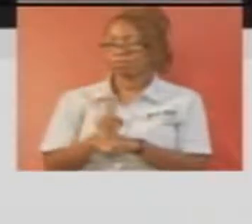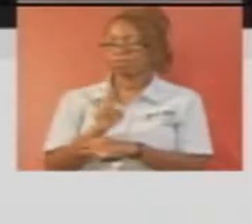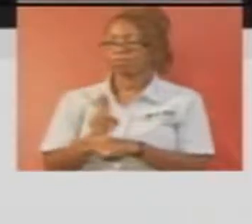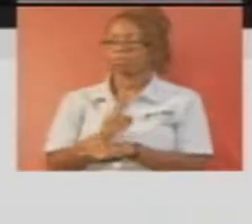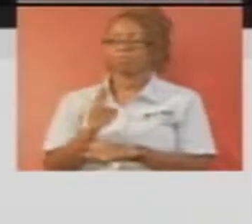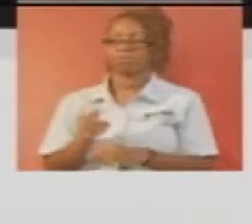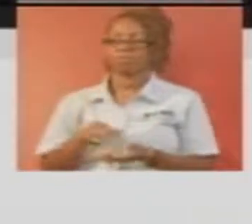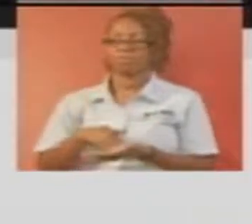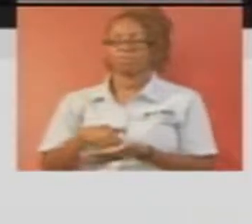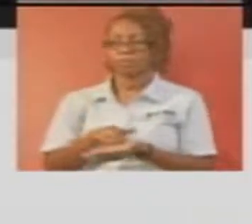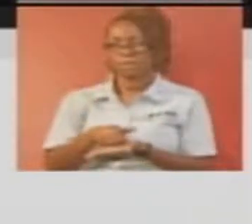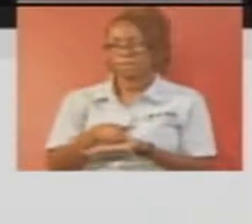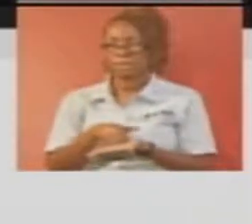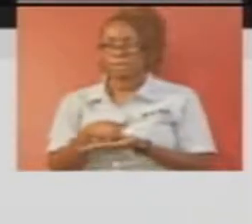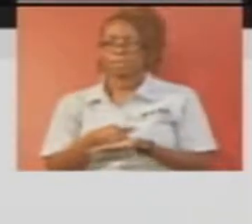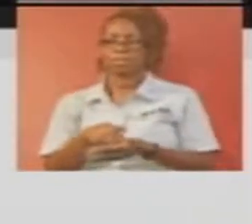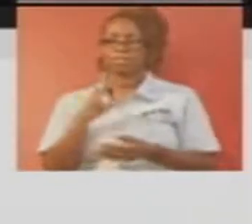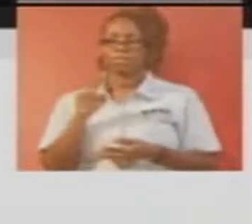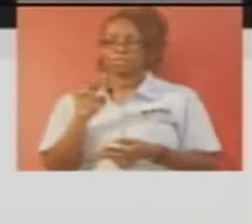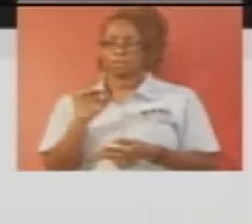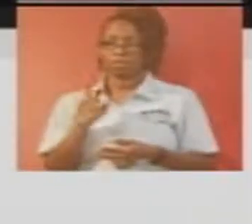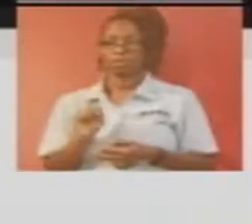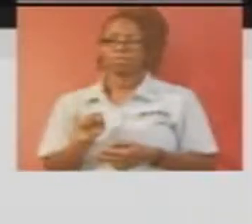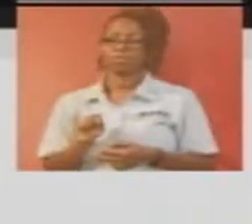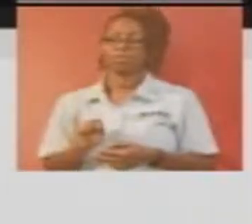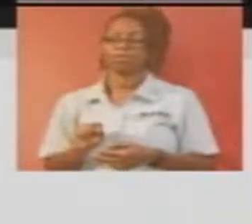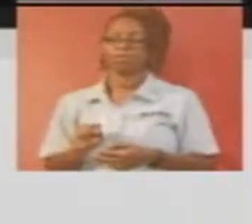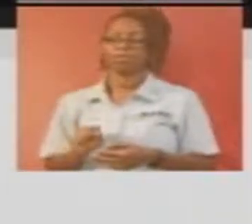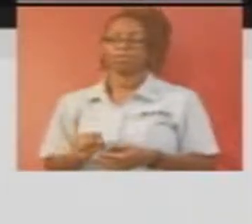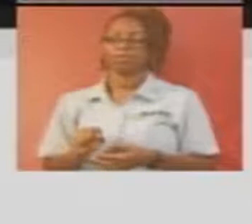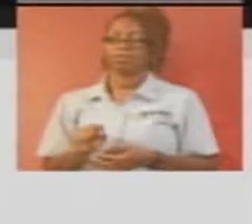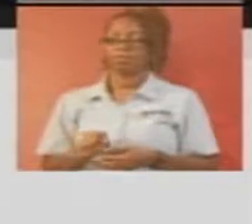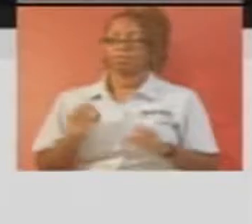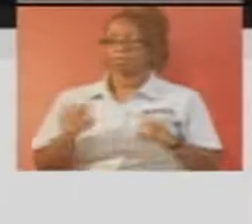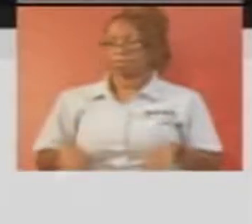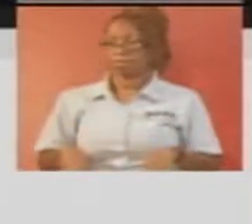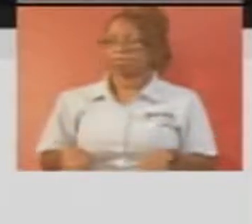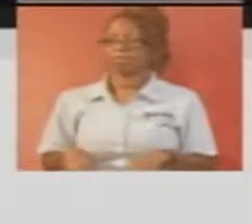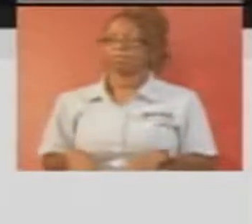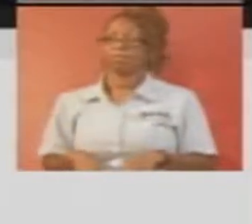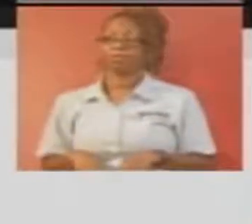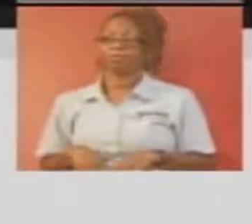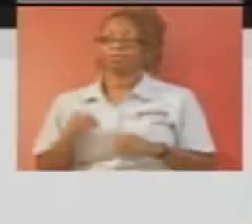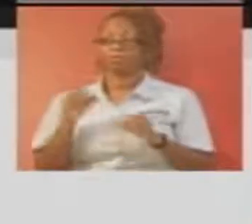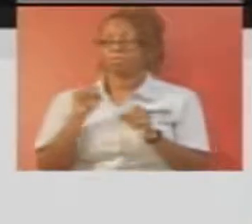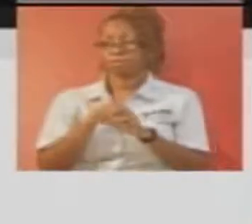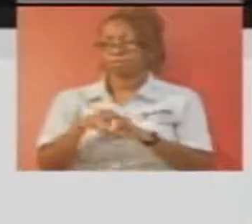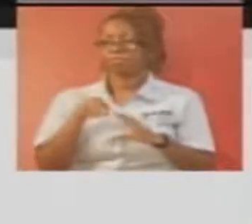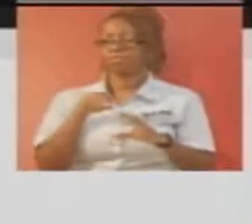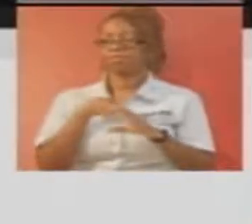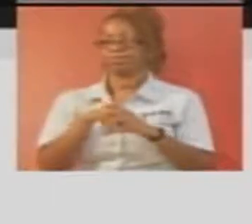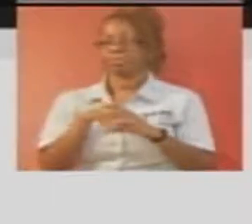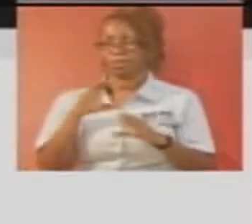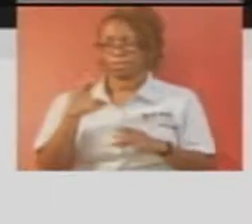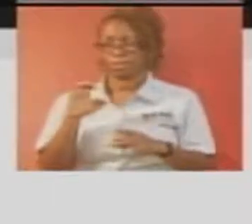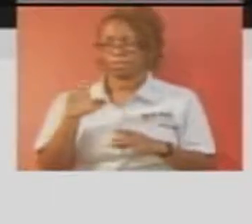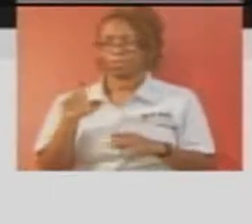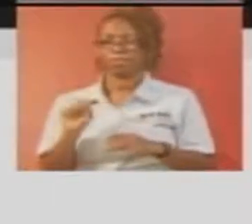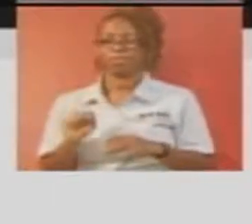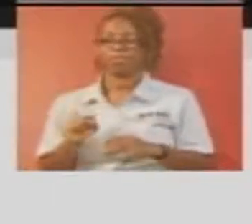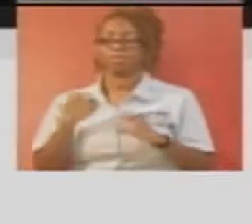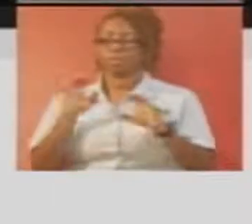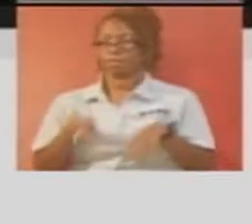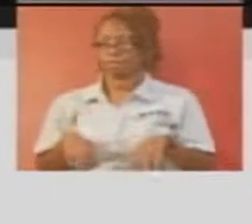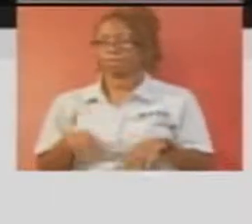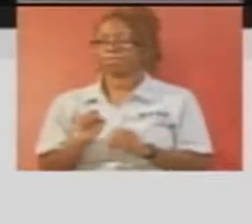of the virus you want to target. It can infect cells, it replicates in those cells, but because it is weakened, it does not cause